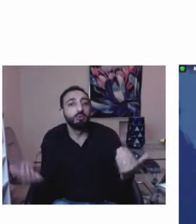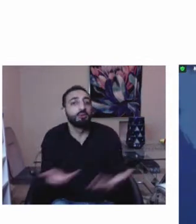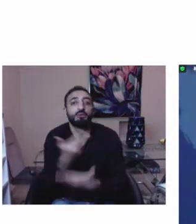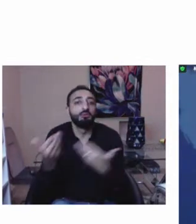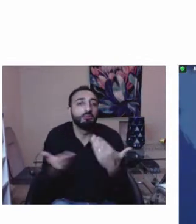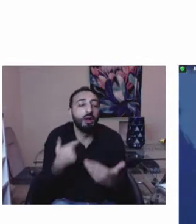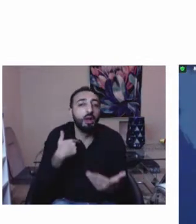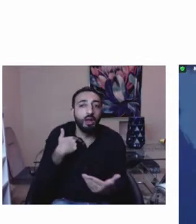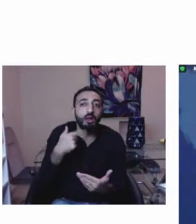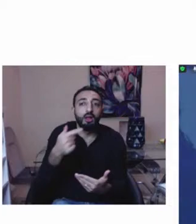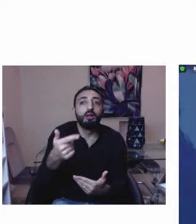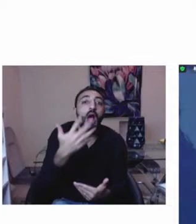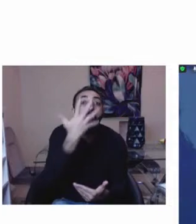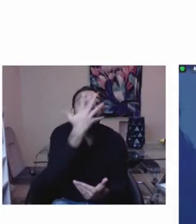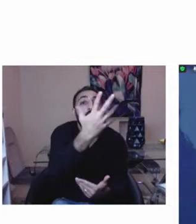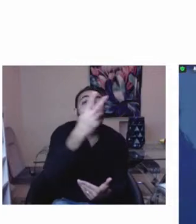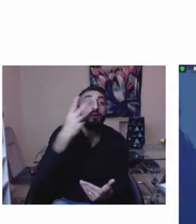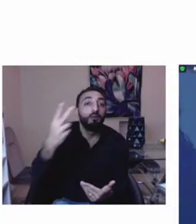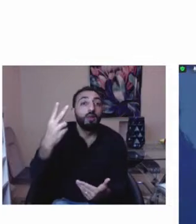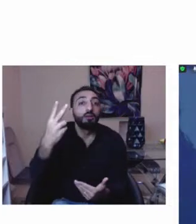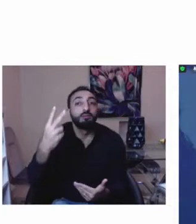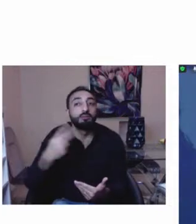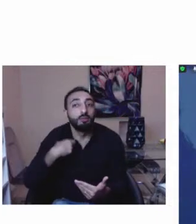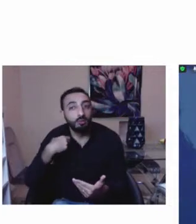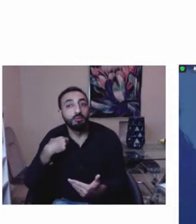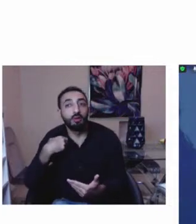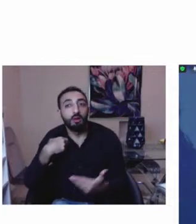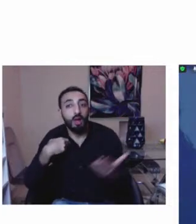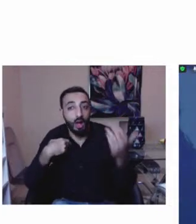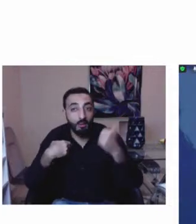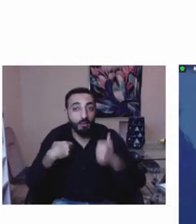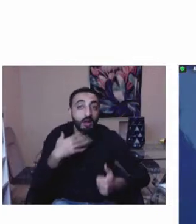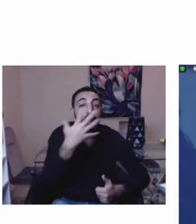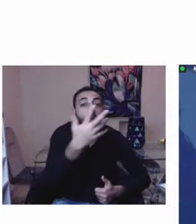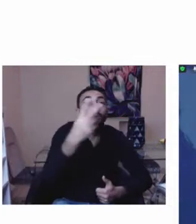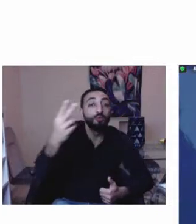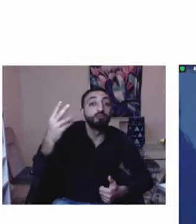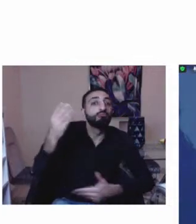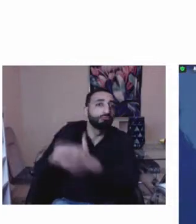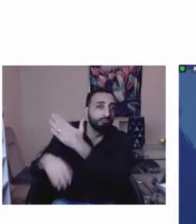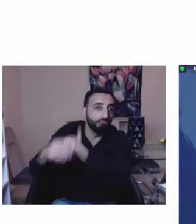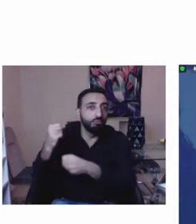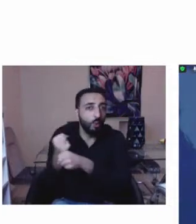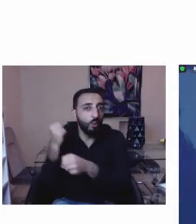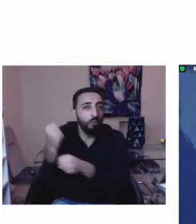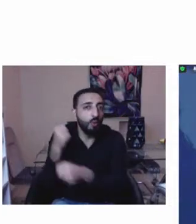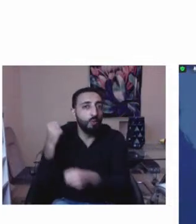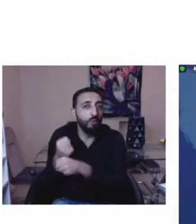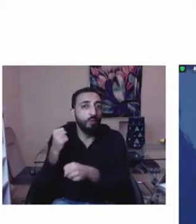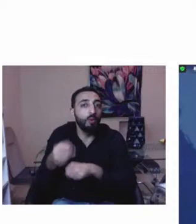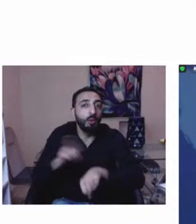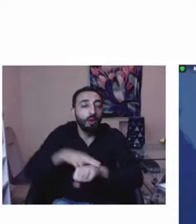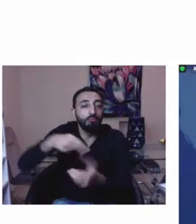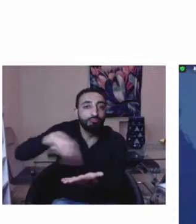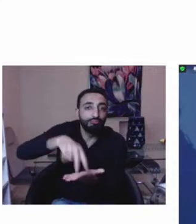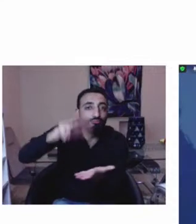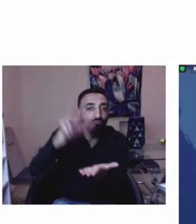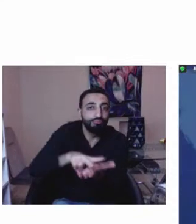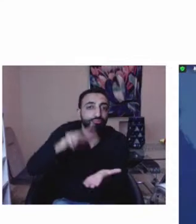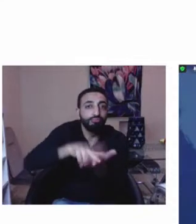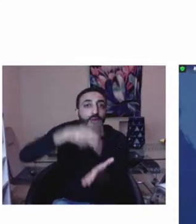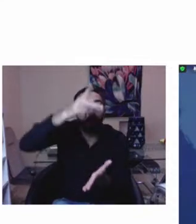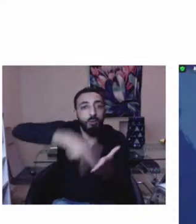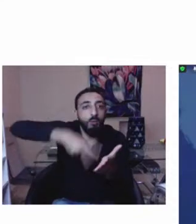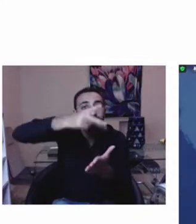important resolution, 2419, was adopted. Through our good peacebuilding